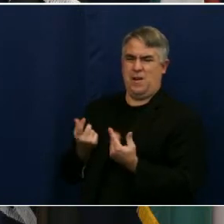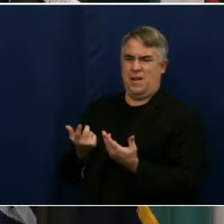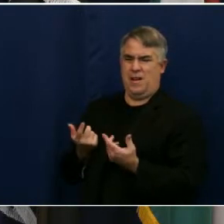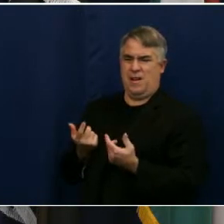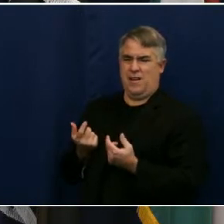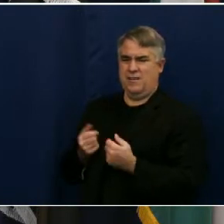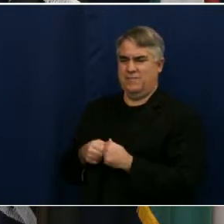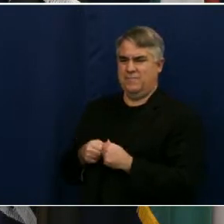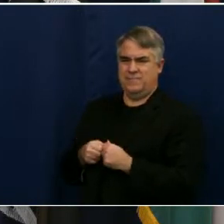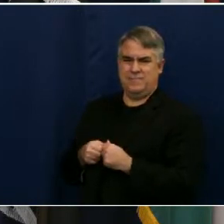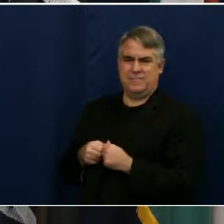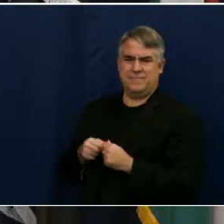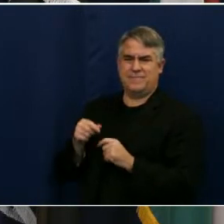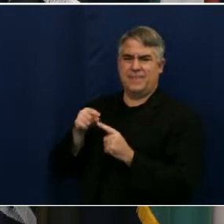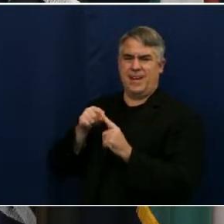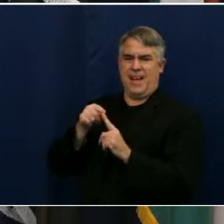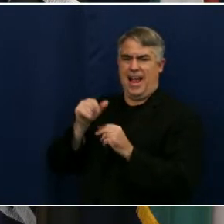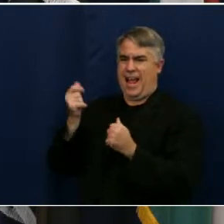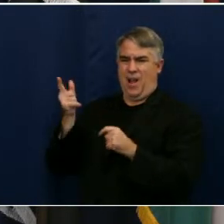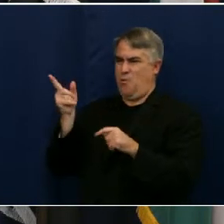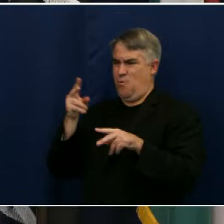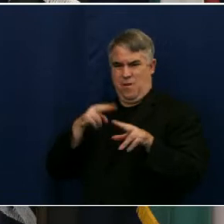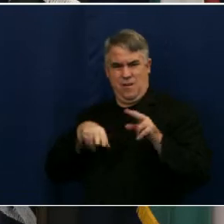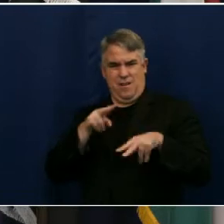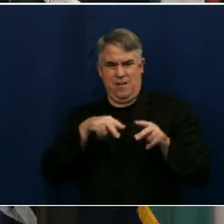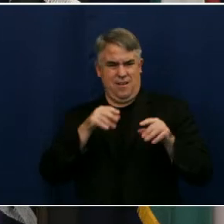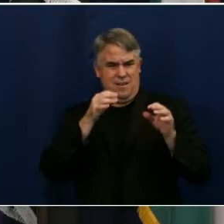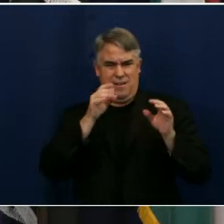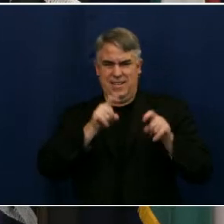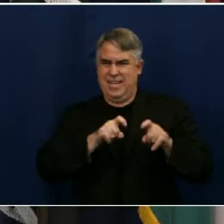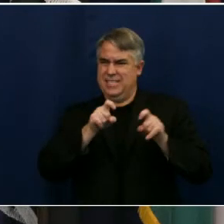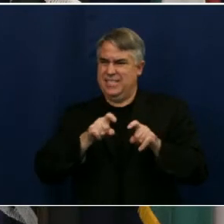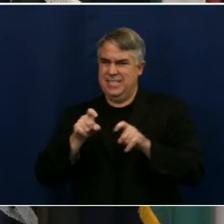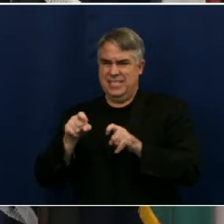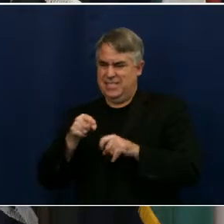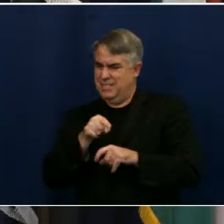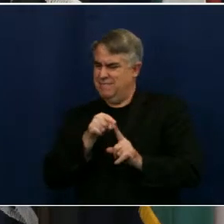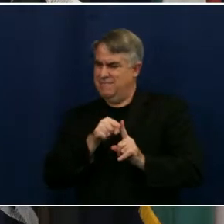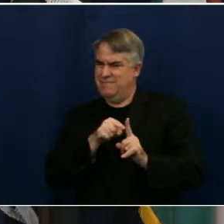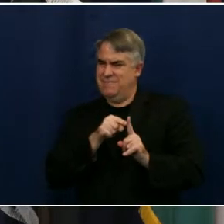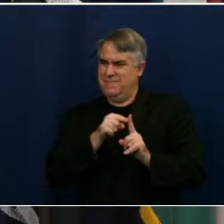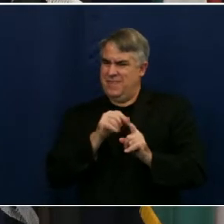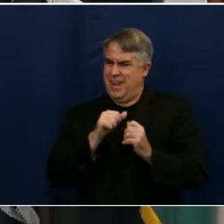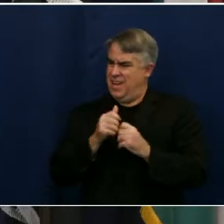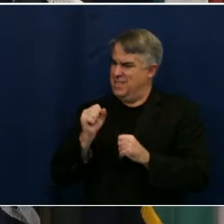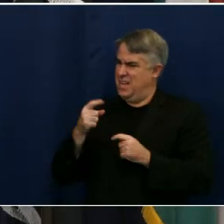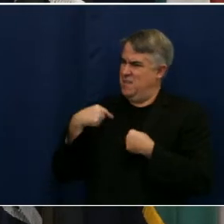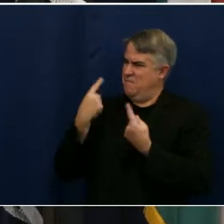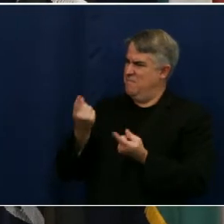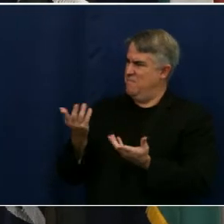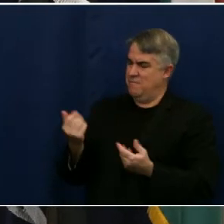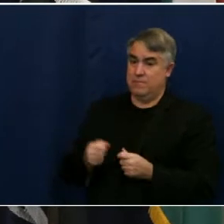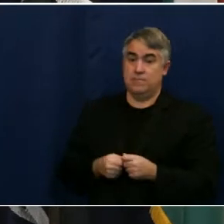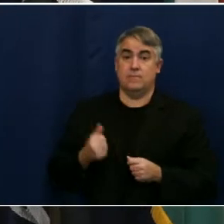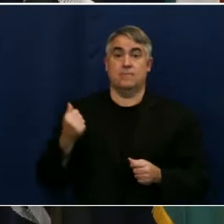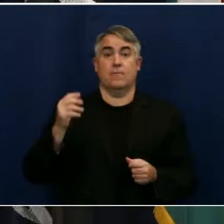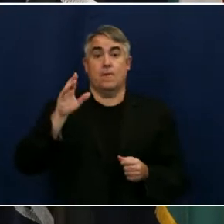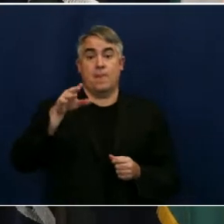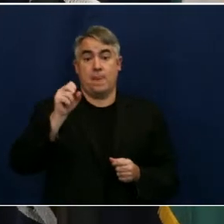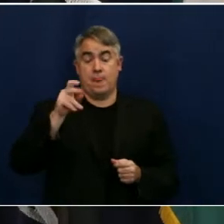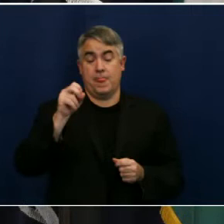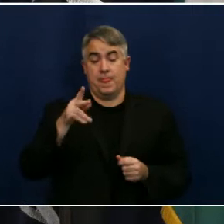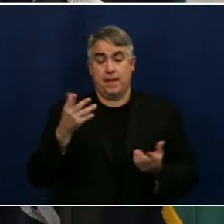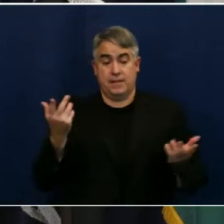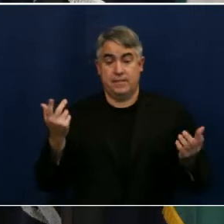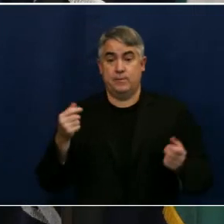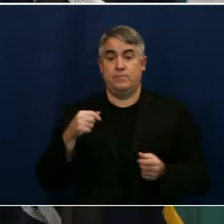what are you examining during this pilot phase before the state expands it? Yeah, we are using it. Our team here has